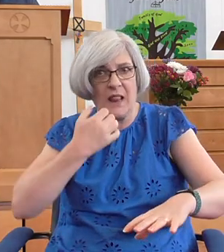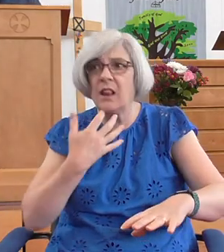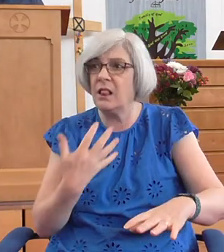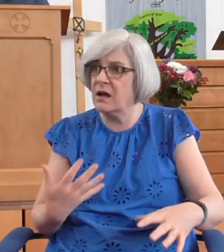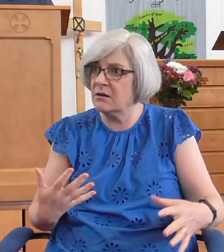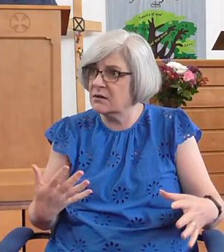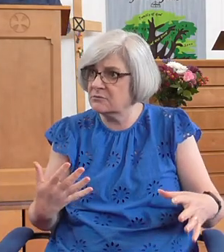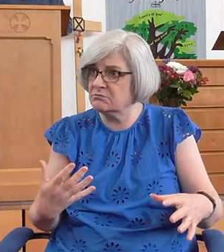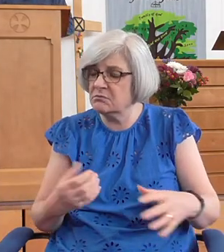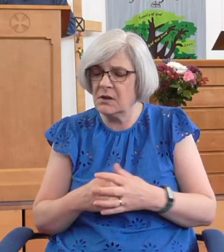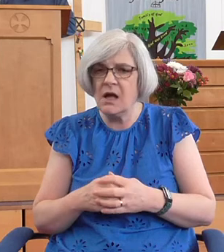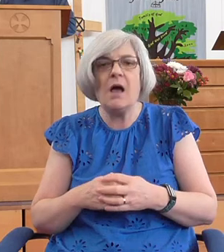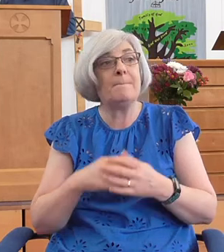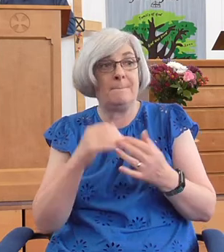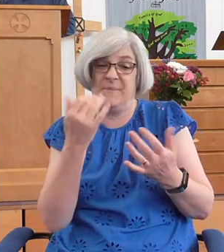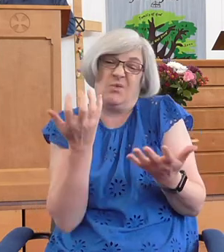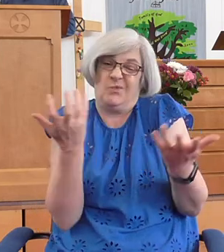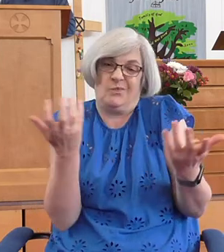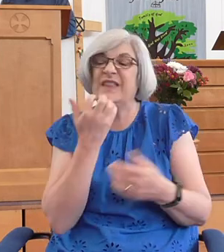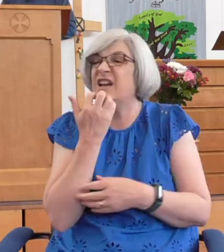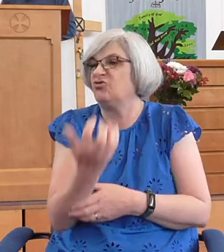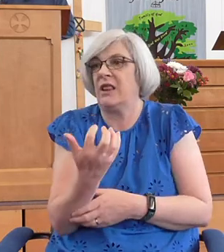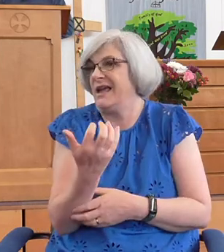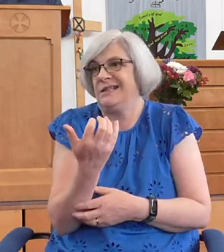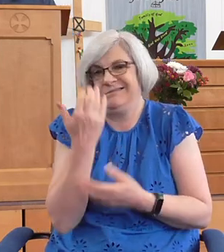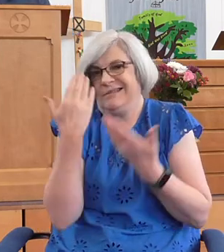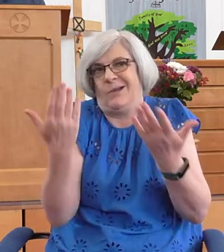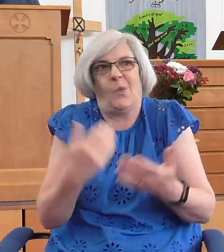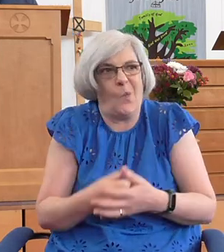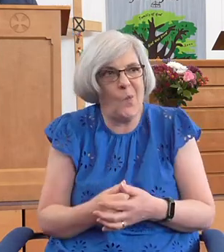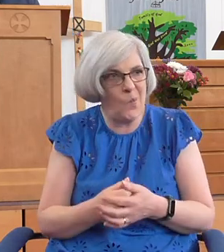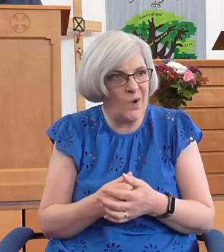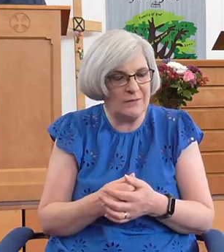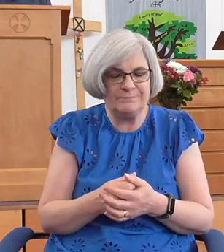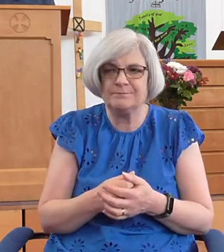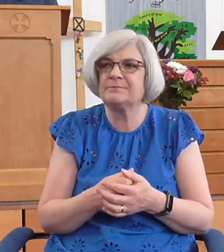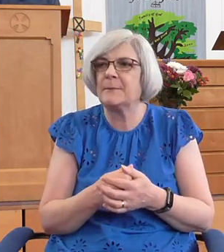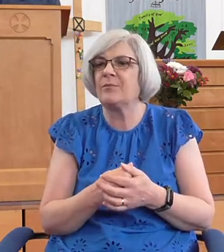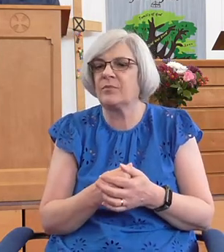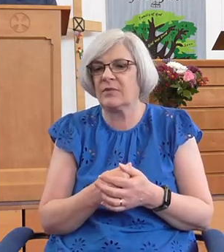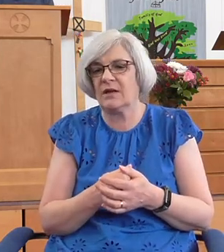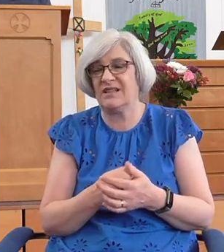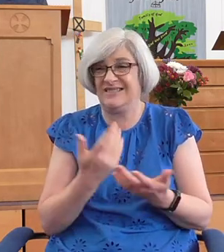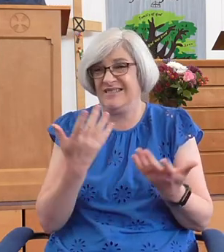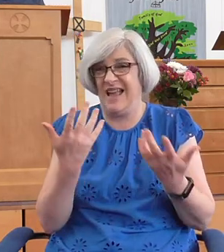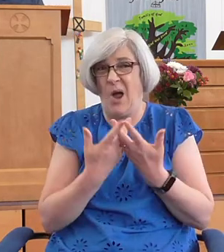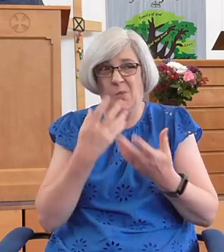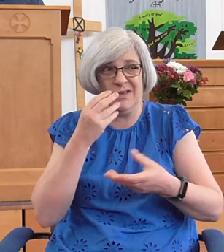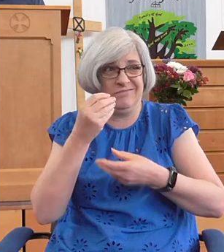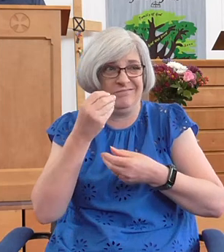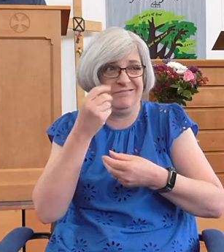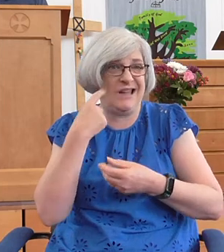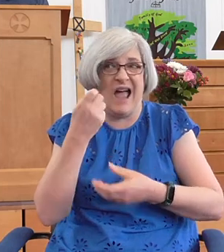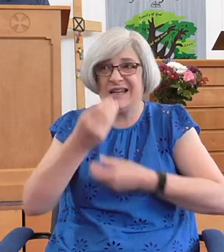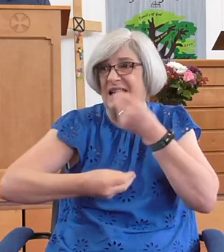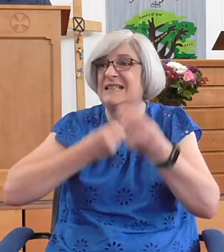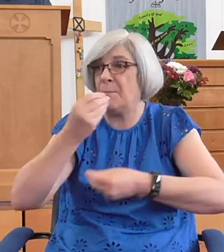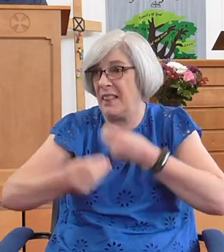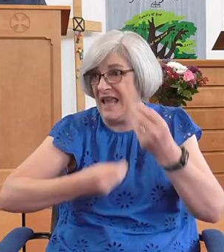Yeah, I'm sure the Israelites didn't know that. Perhaps they were not that well up on nature. Maybe take